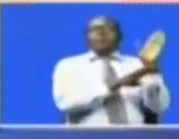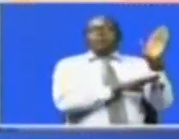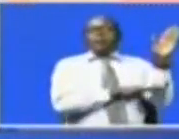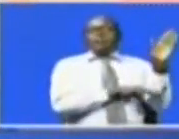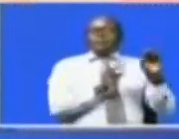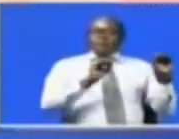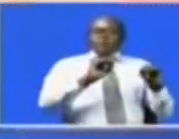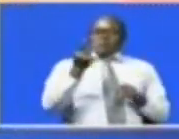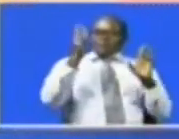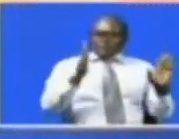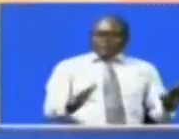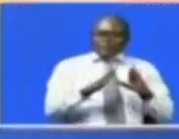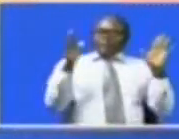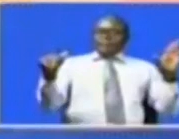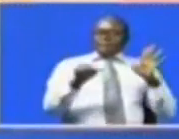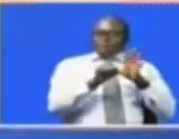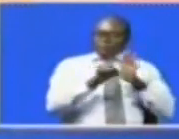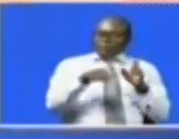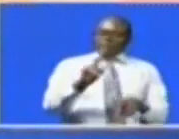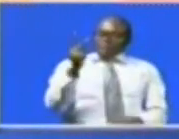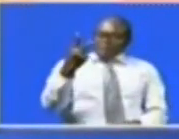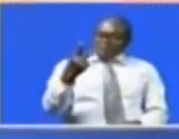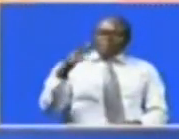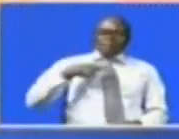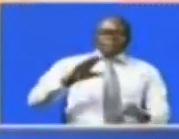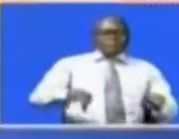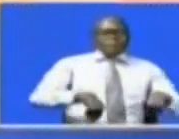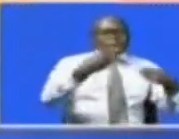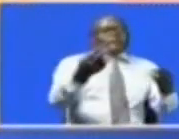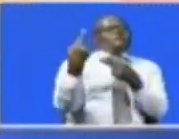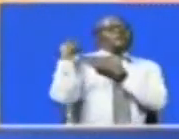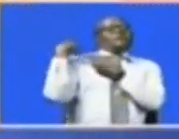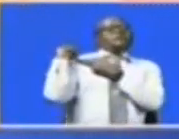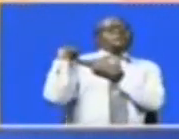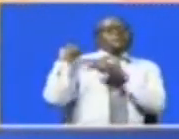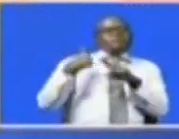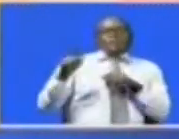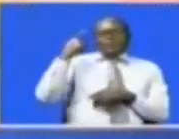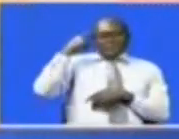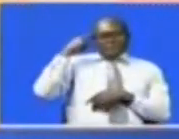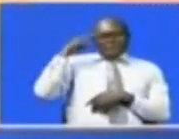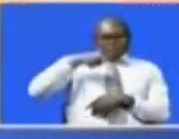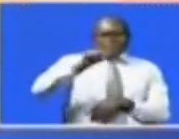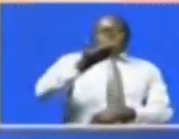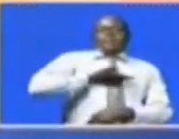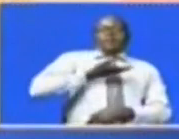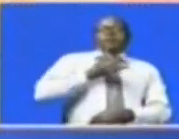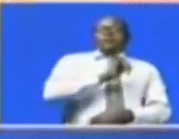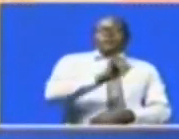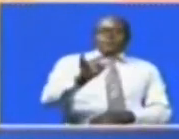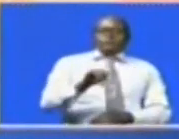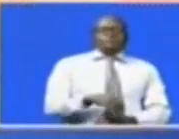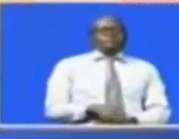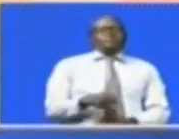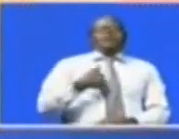to educate Kenyans. The biggest problem in this country is that people are given responsibilities and they think they own them. Because I